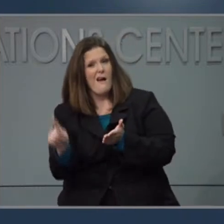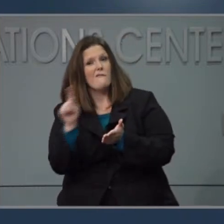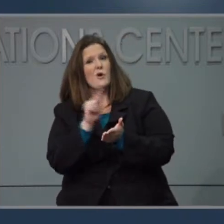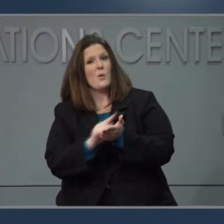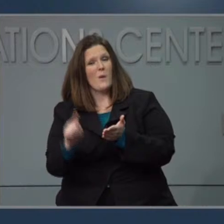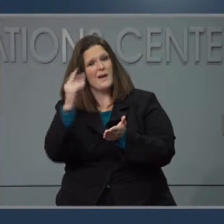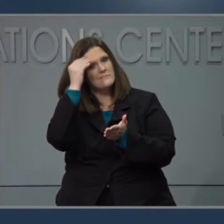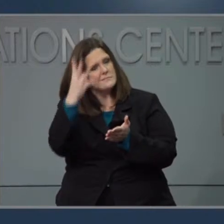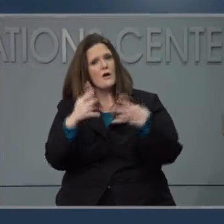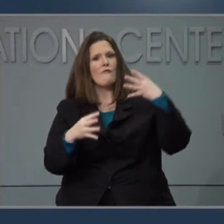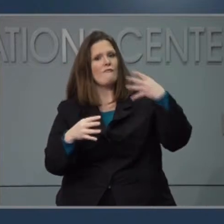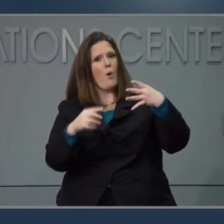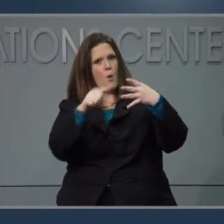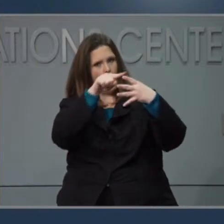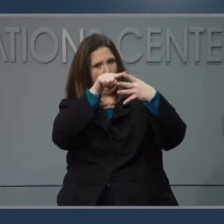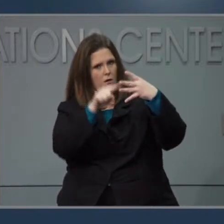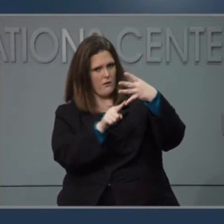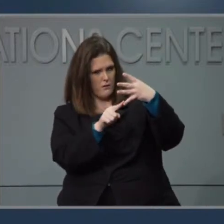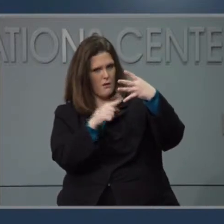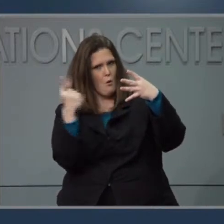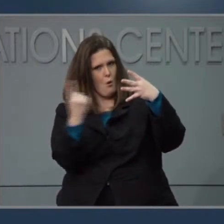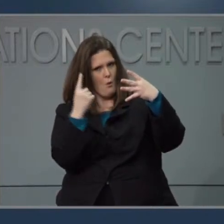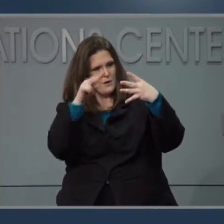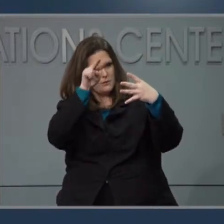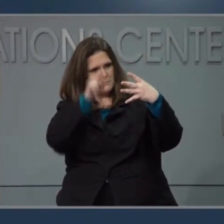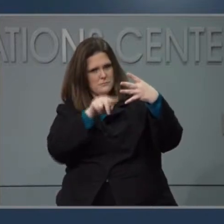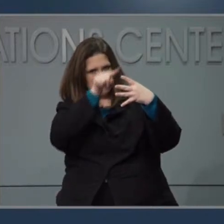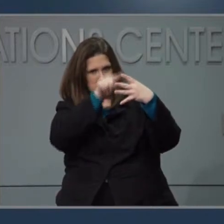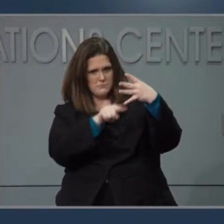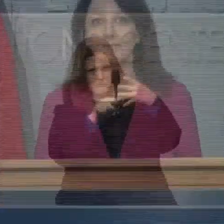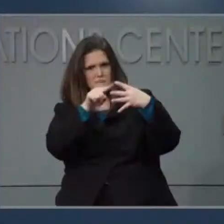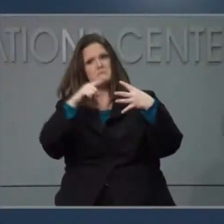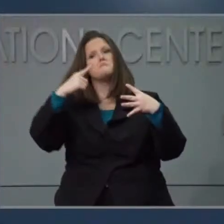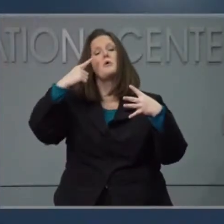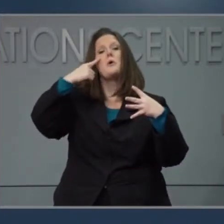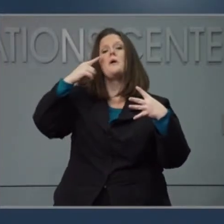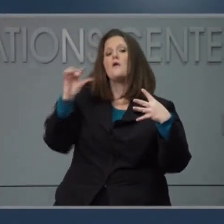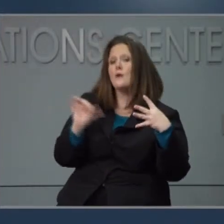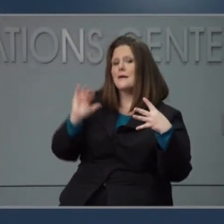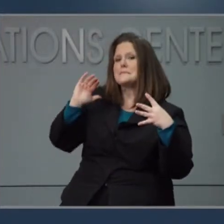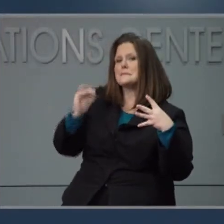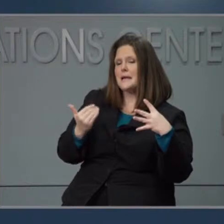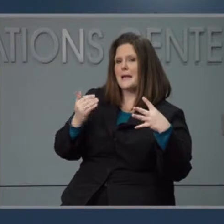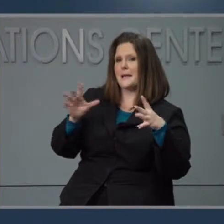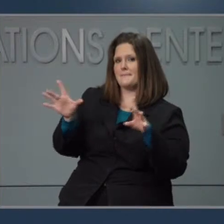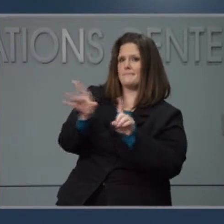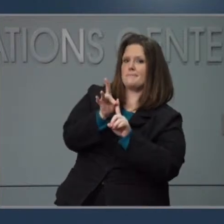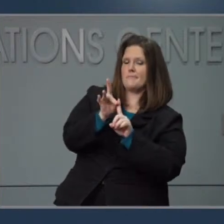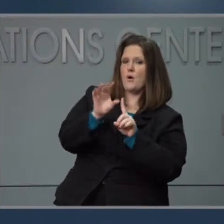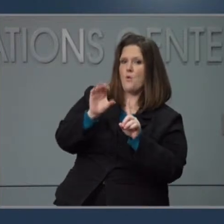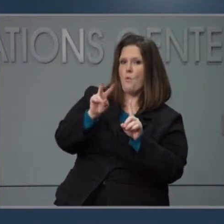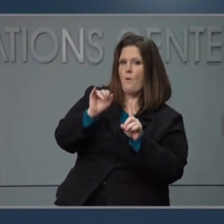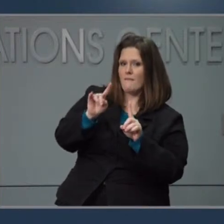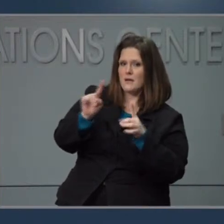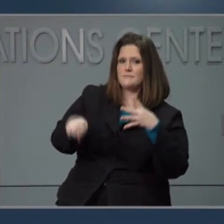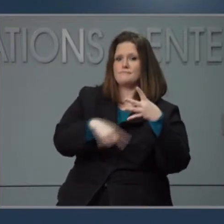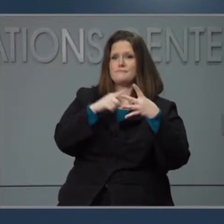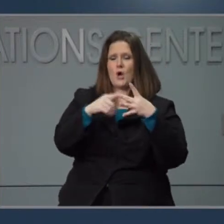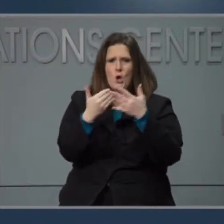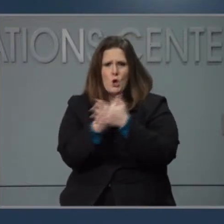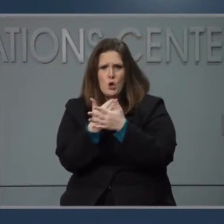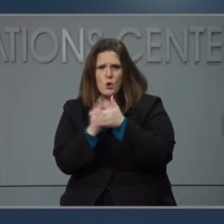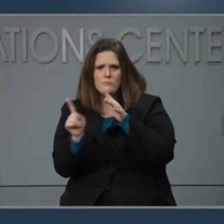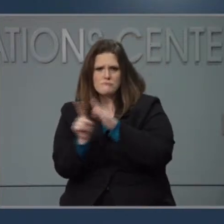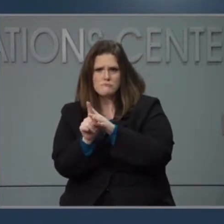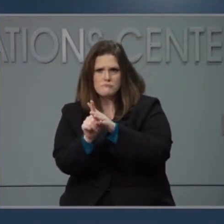a combination of trend metrics. We look at COVID-like syndromic cases, new cases, positive tests as a percentage of total tests,